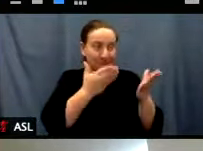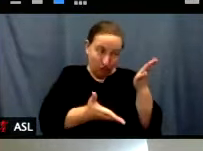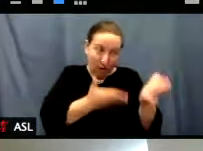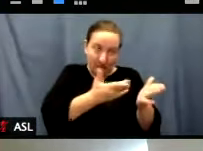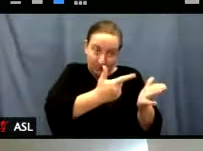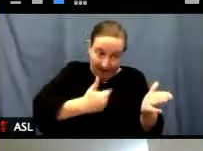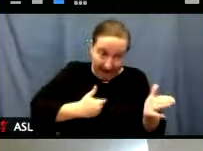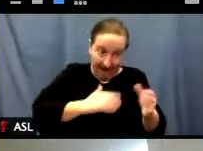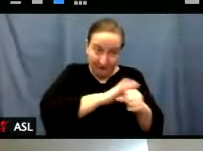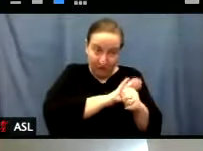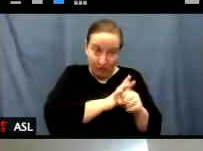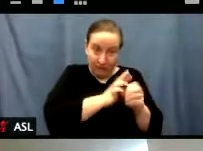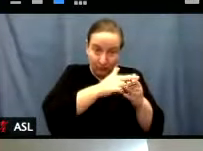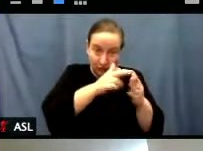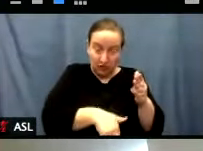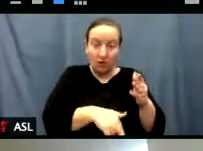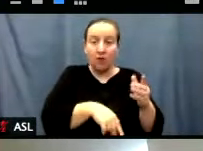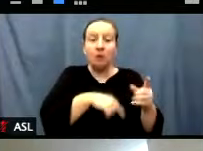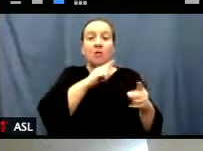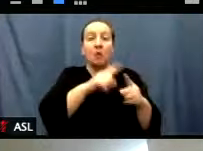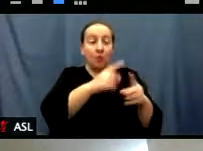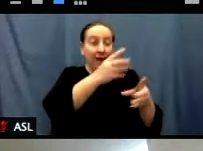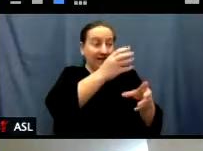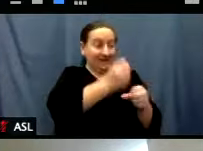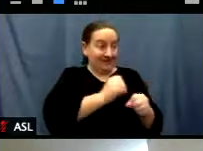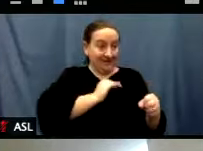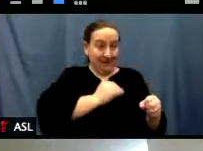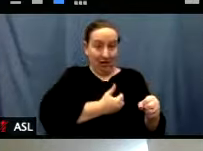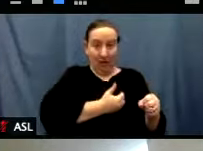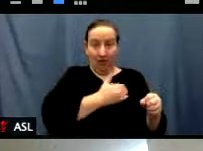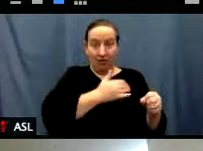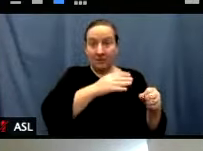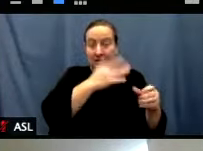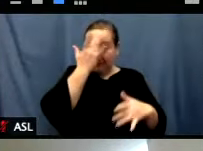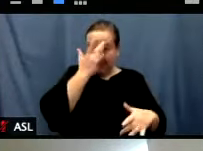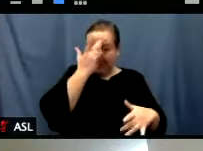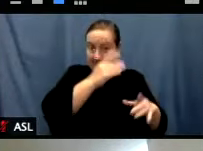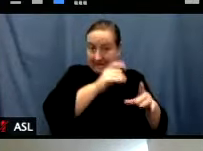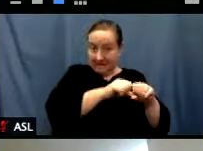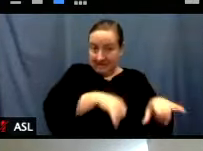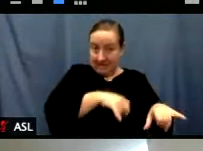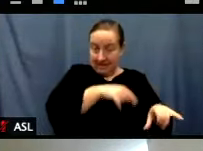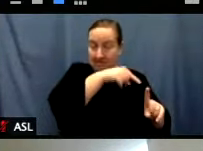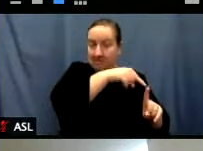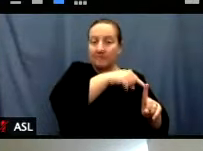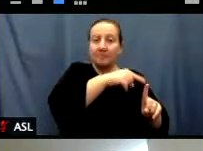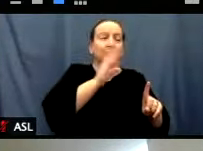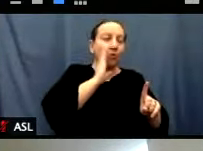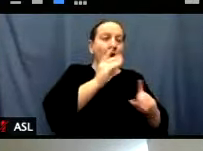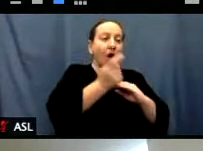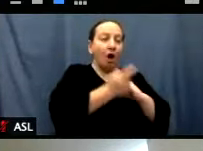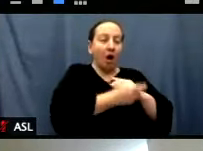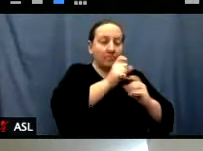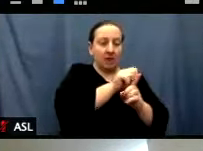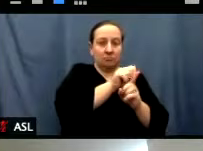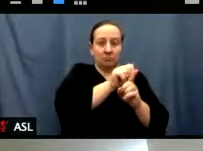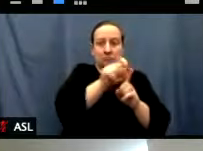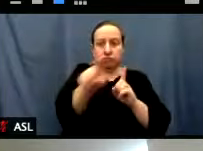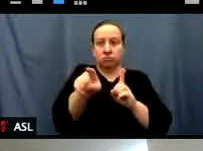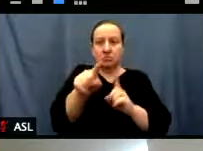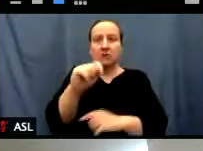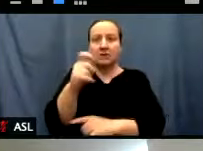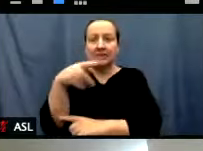it enters our disease reporting system, which is always done, we will automatically send a